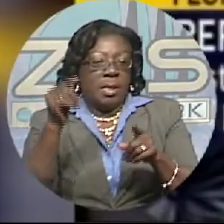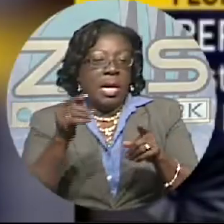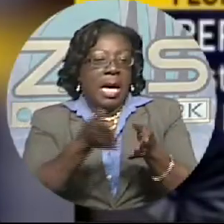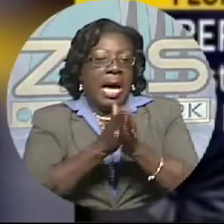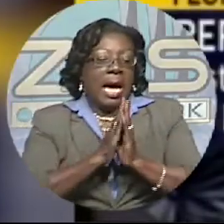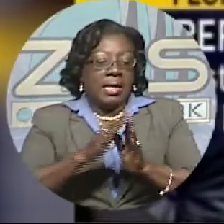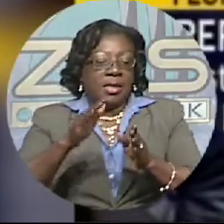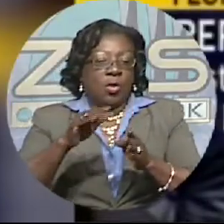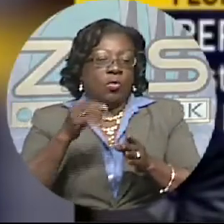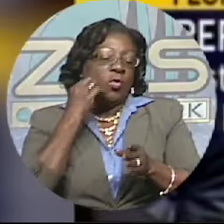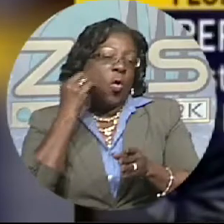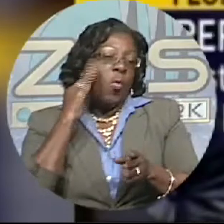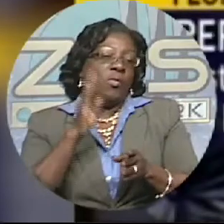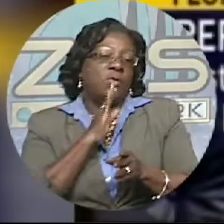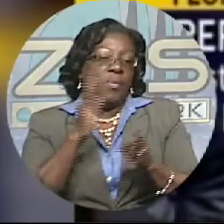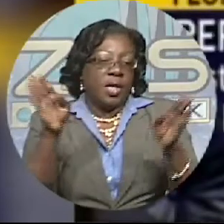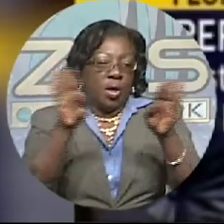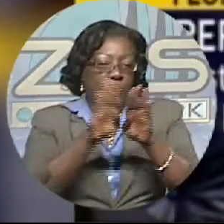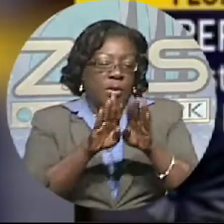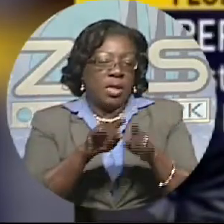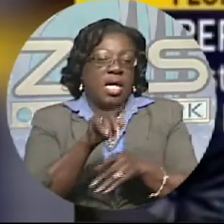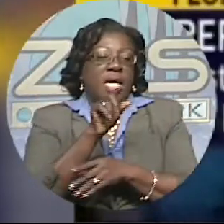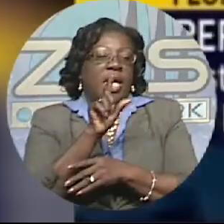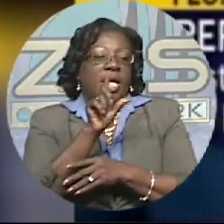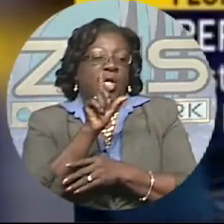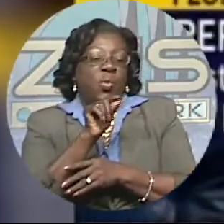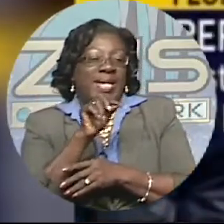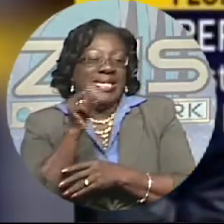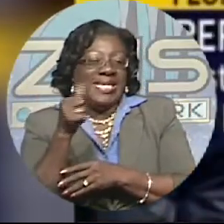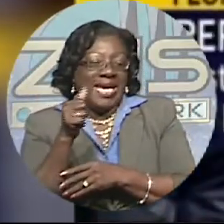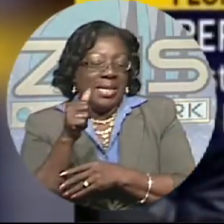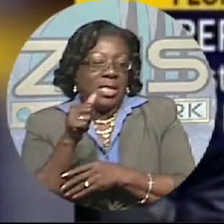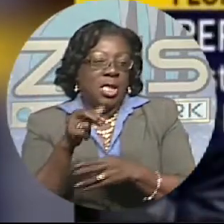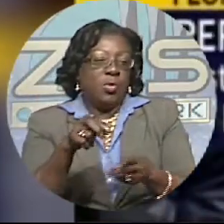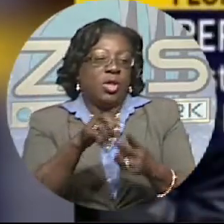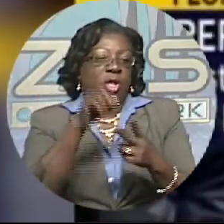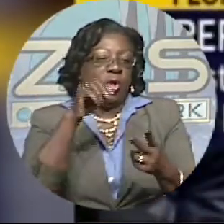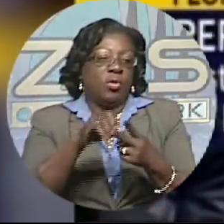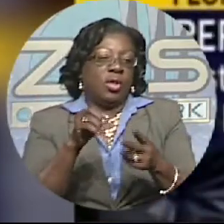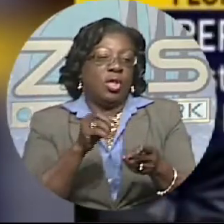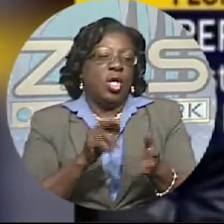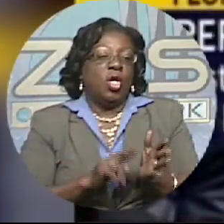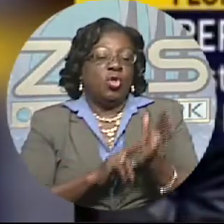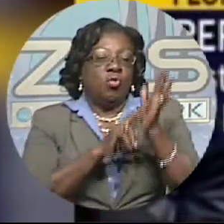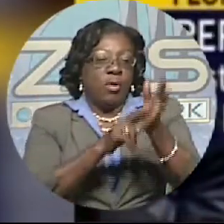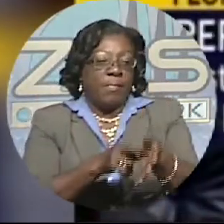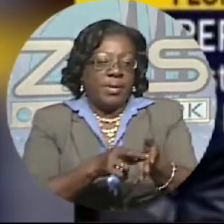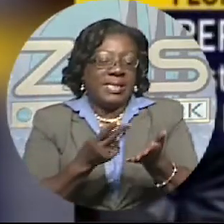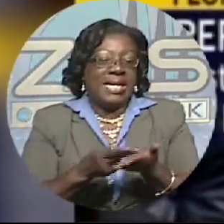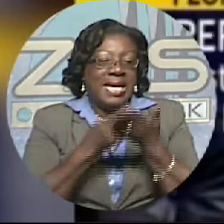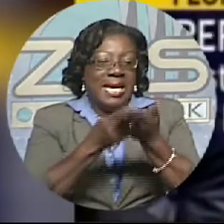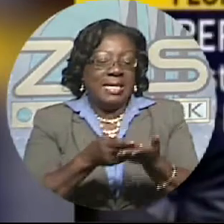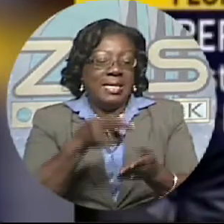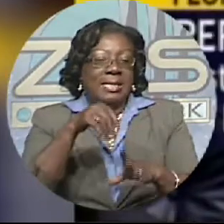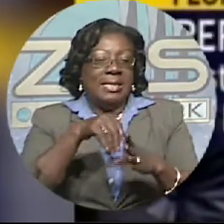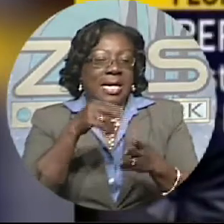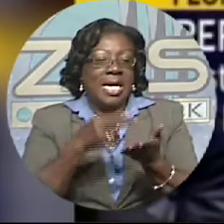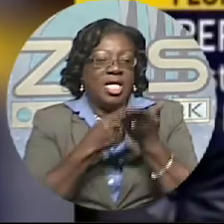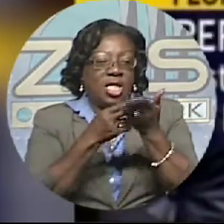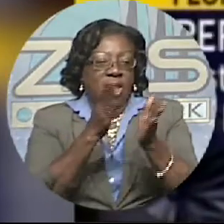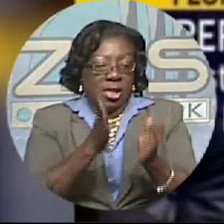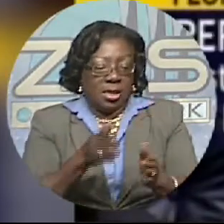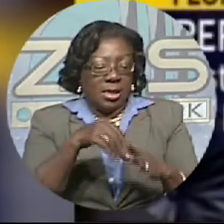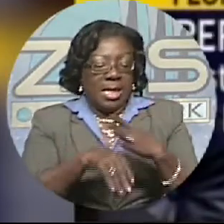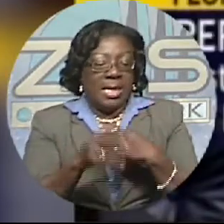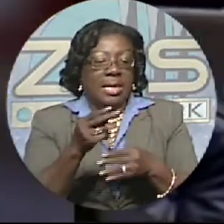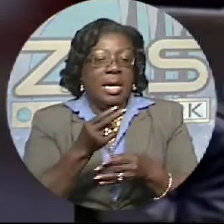elected to the House of Representatives. As a legislator, she served on the Local and Federal Affairs Committee as a Democratic ranking member, as well